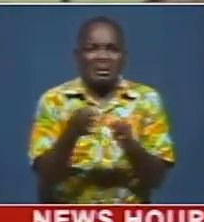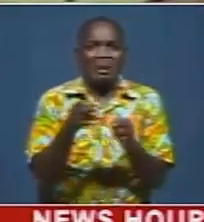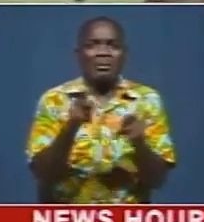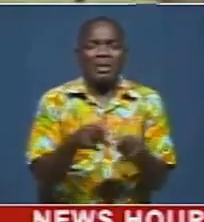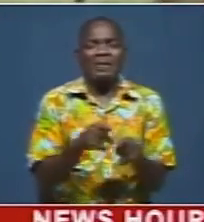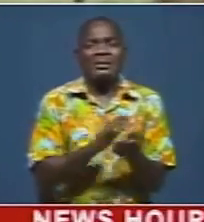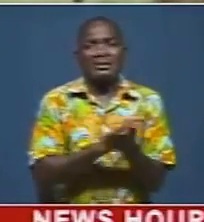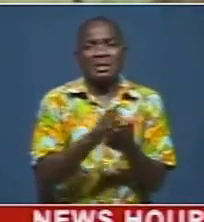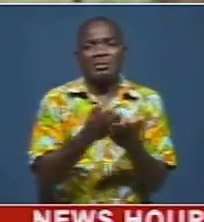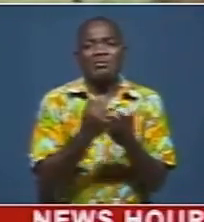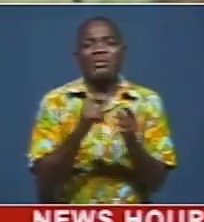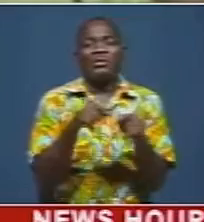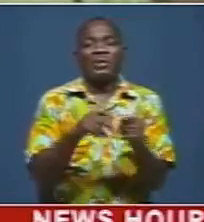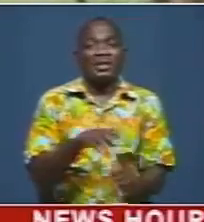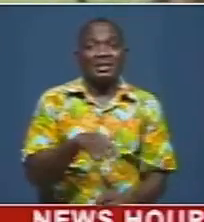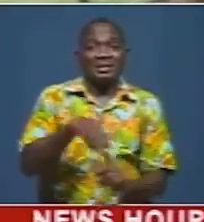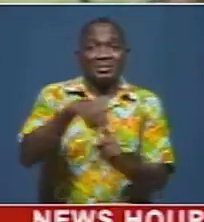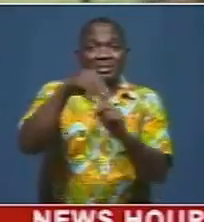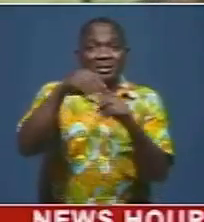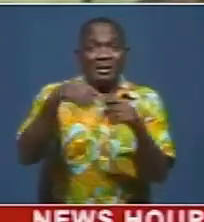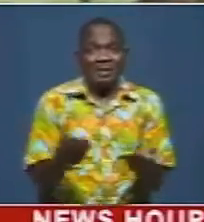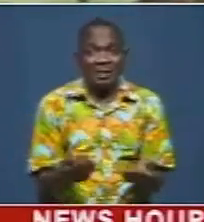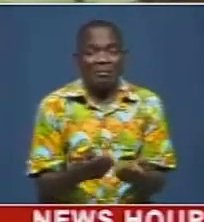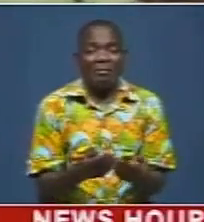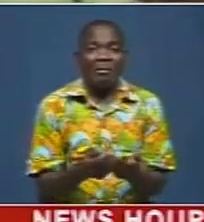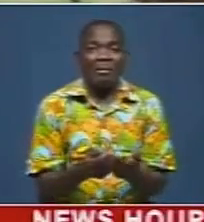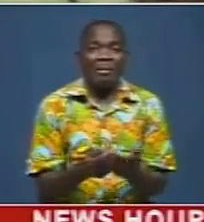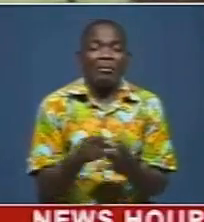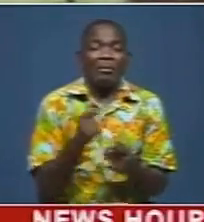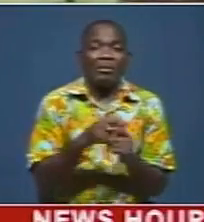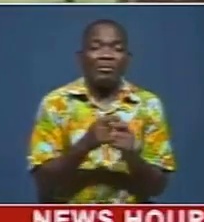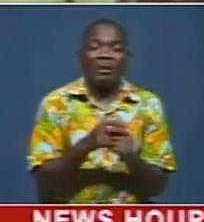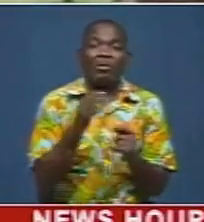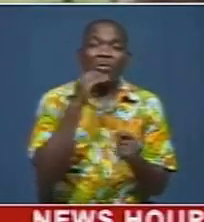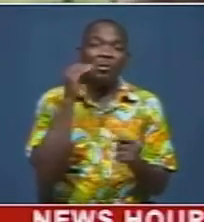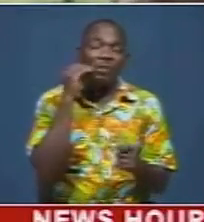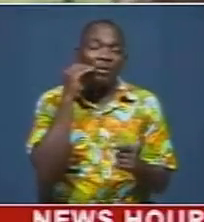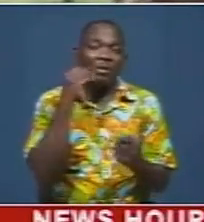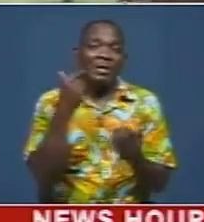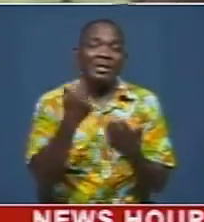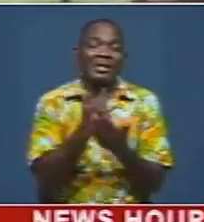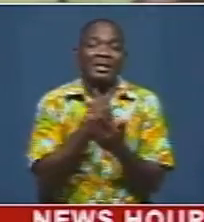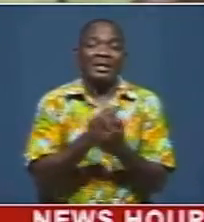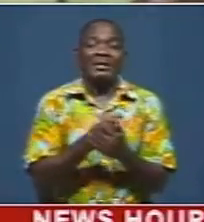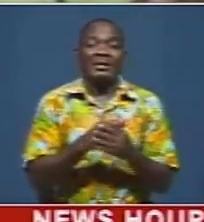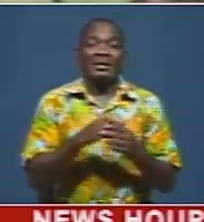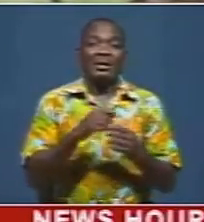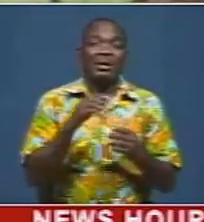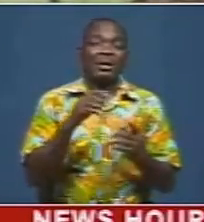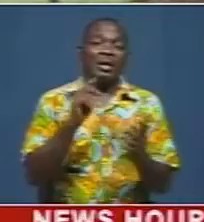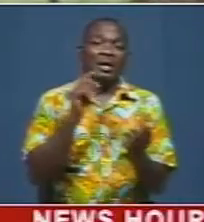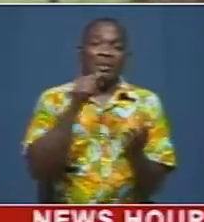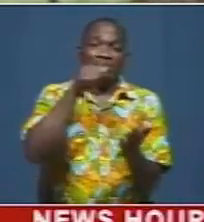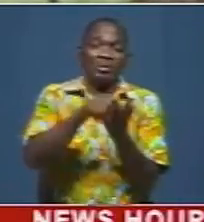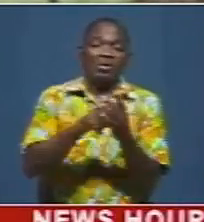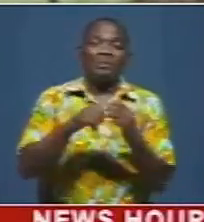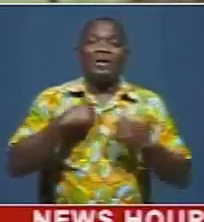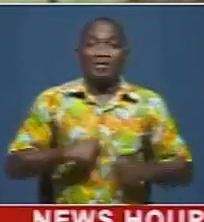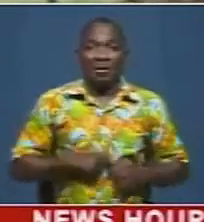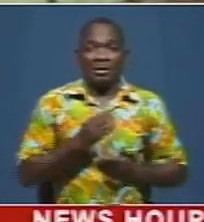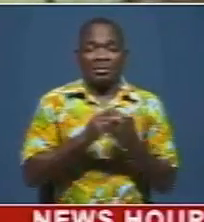them, especially with the digital address, the Ghana Post. But immediately you explain to